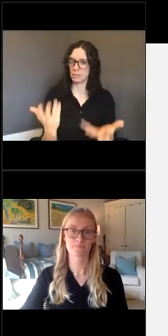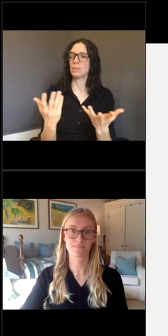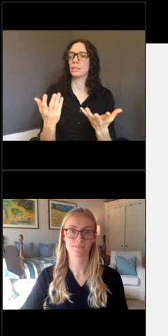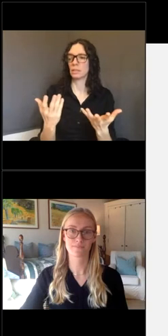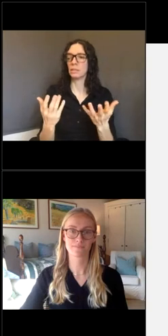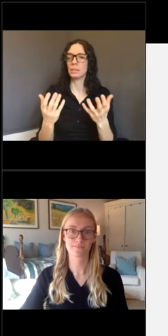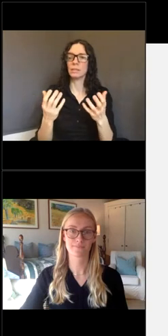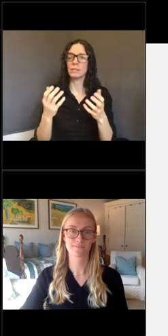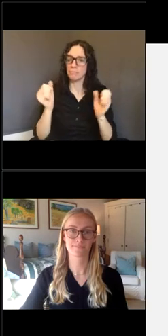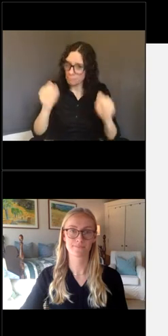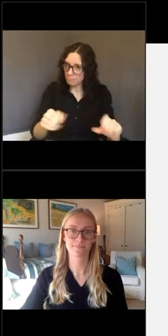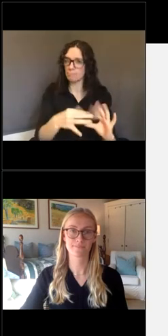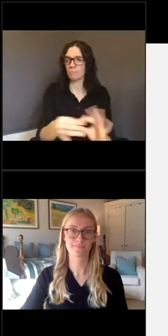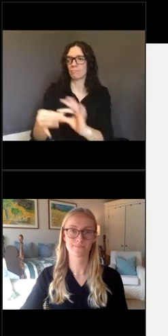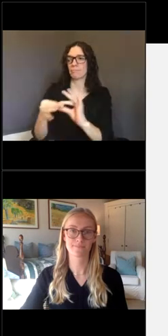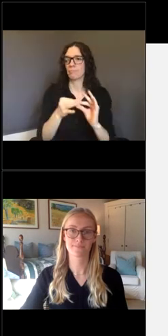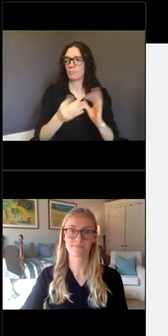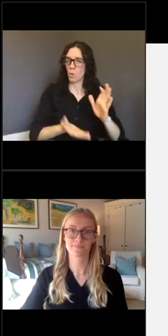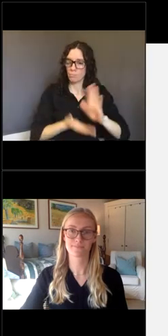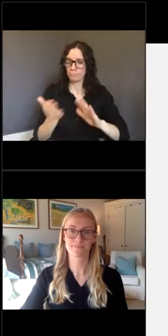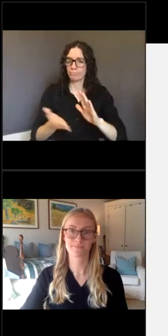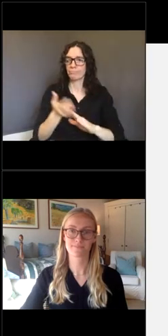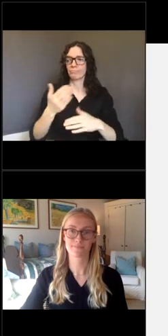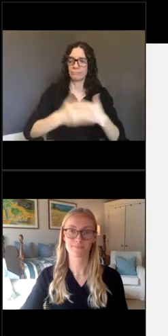Next slide, please.